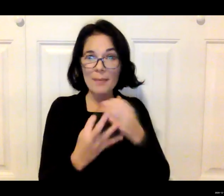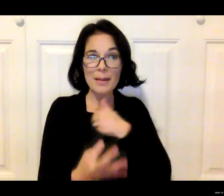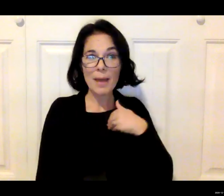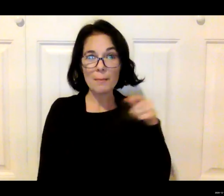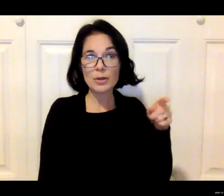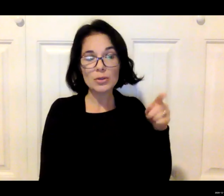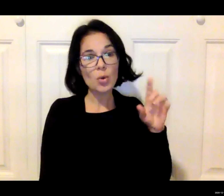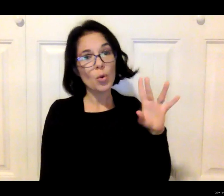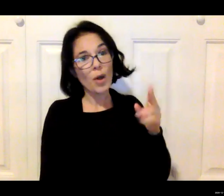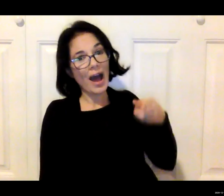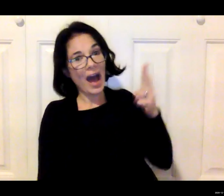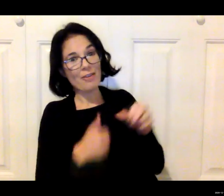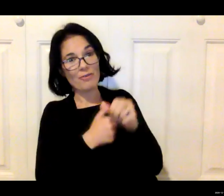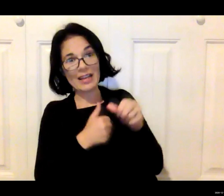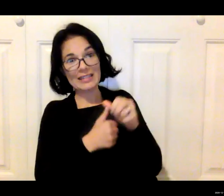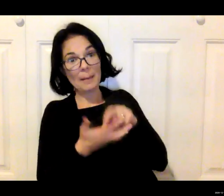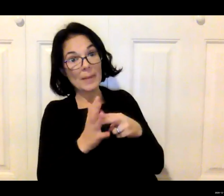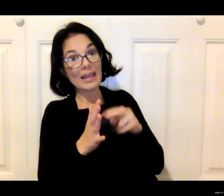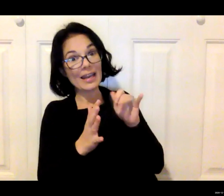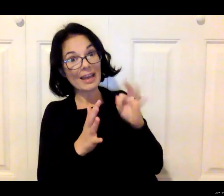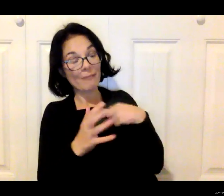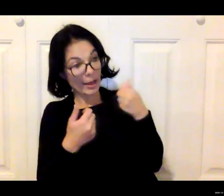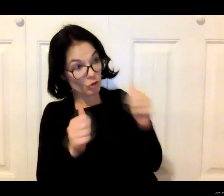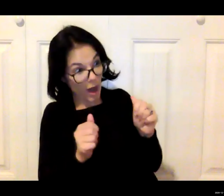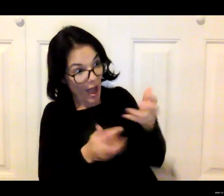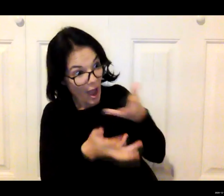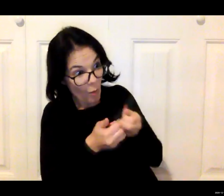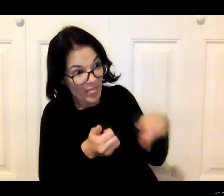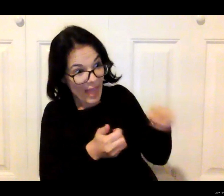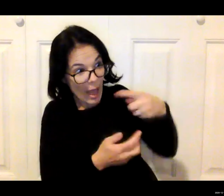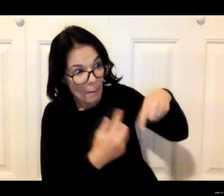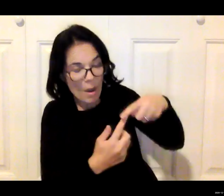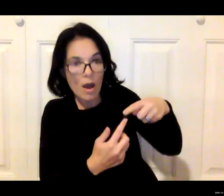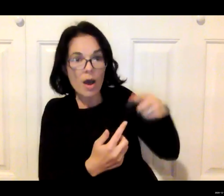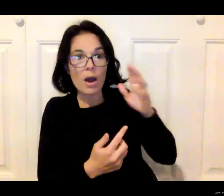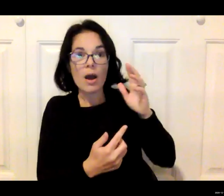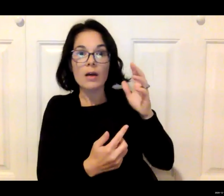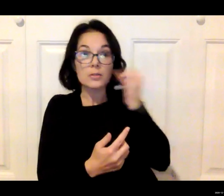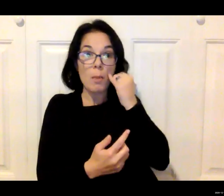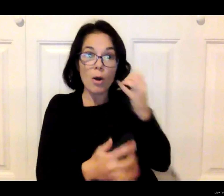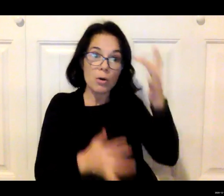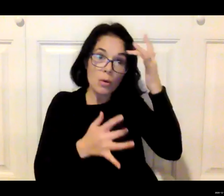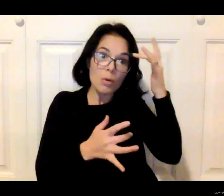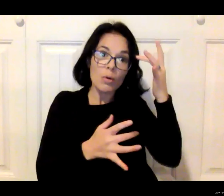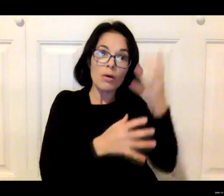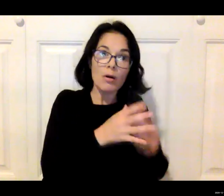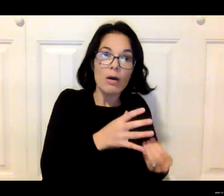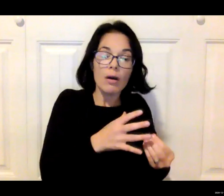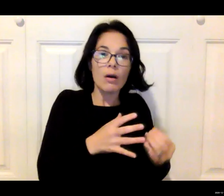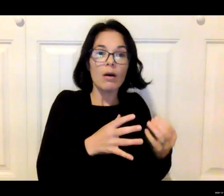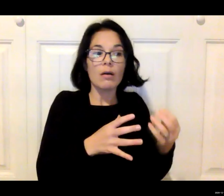trying to see them would be devastating if anything happened. And I think back to the story